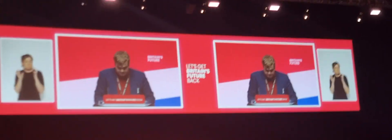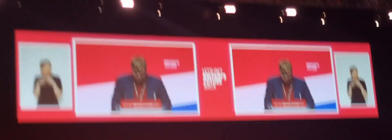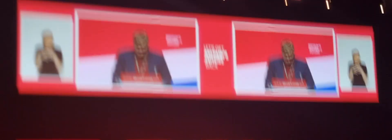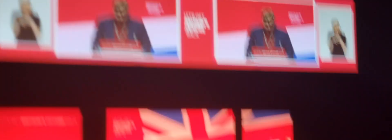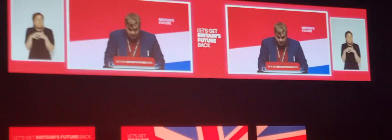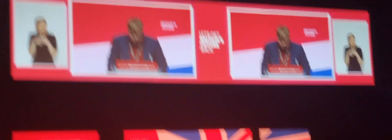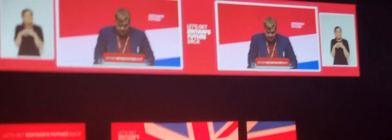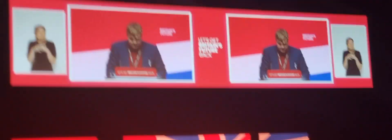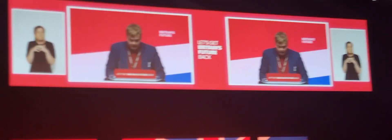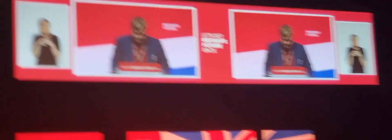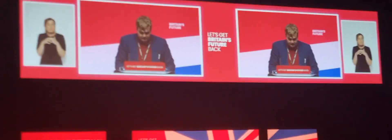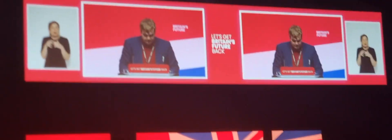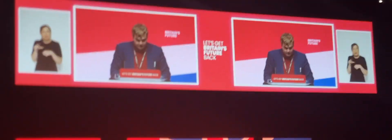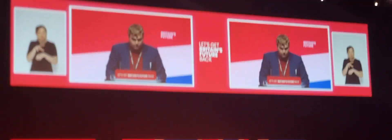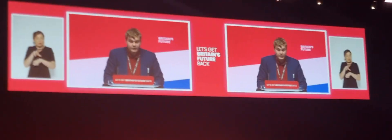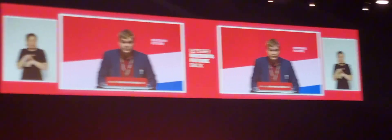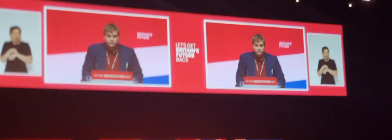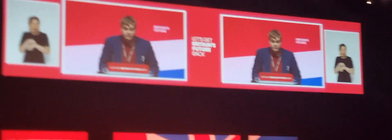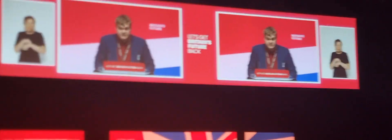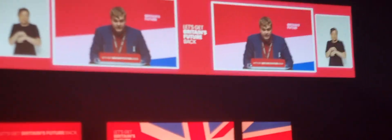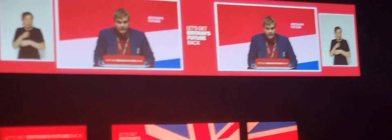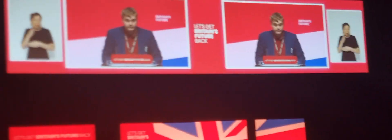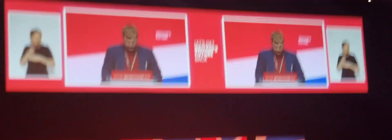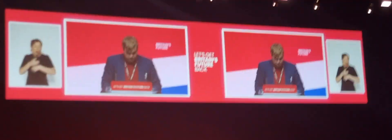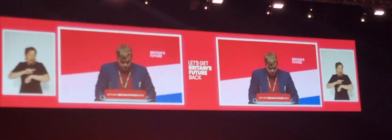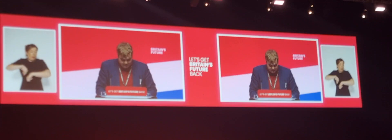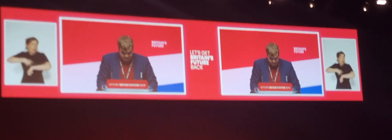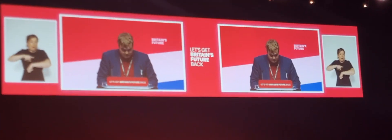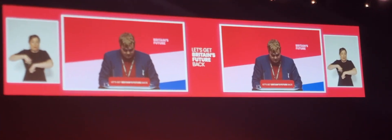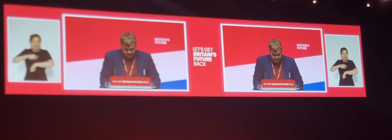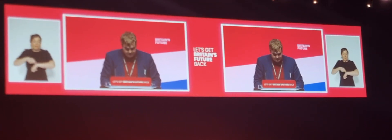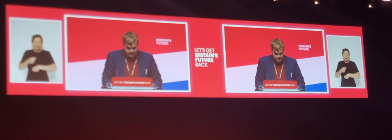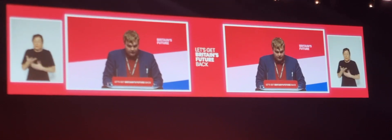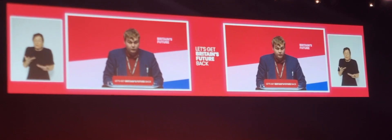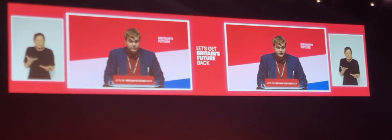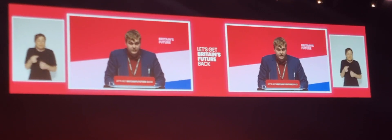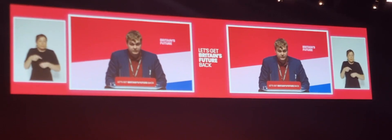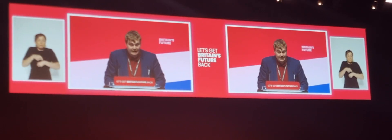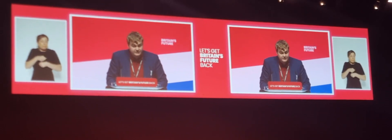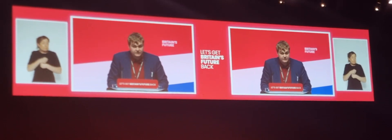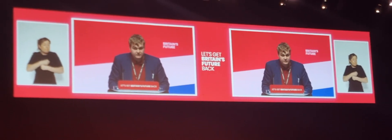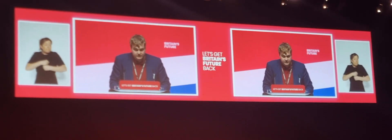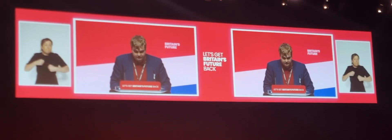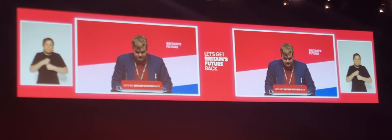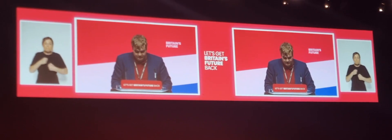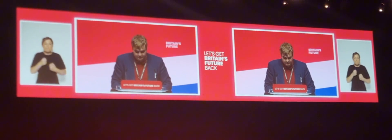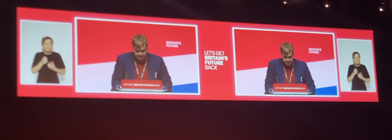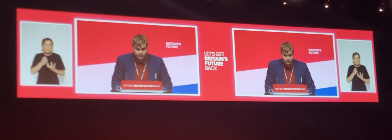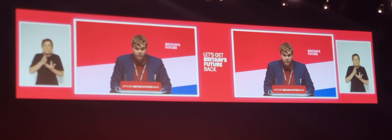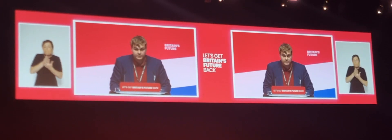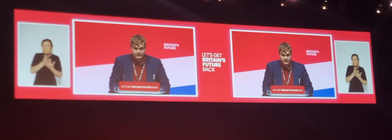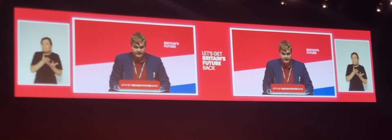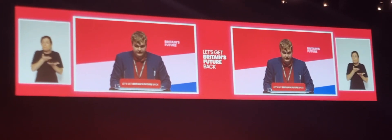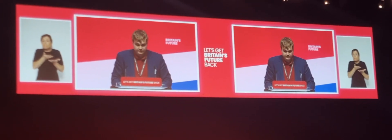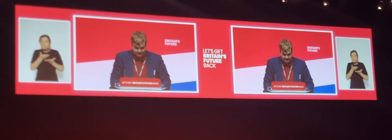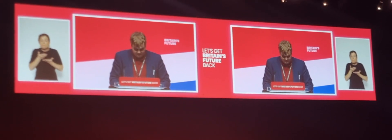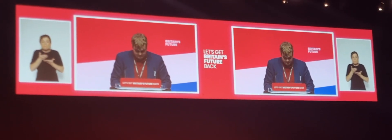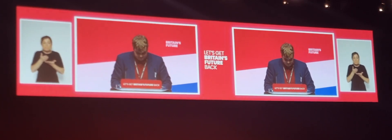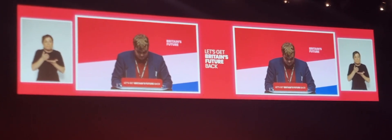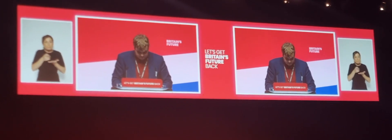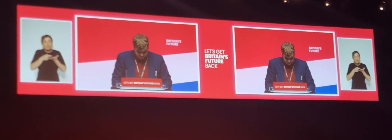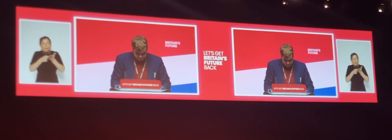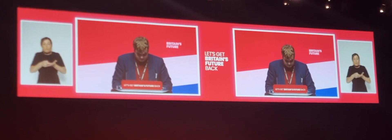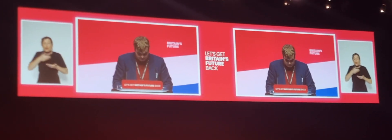can. Overworked doctors without the proper time, the resources, or the access to services for a proper